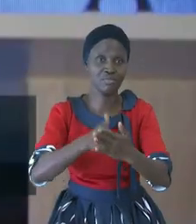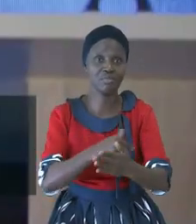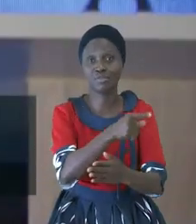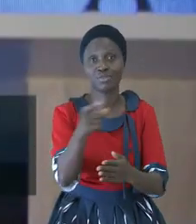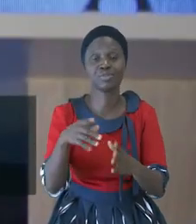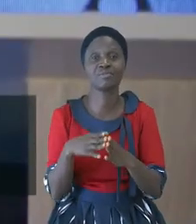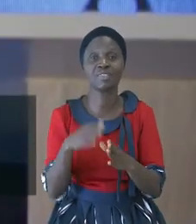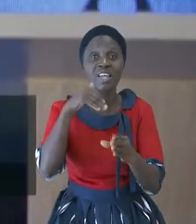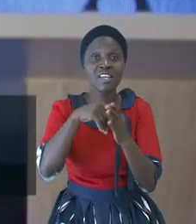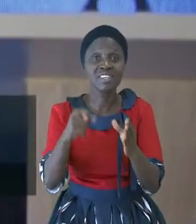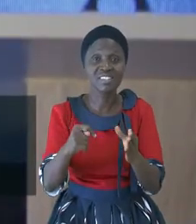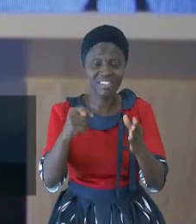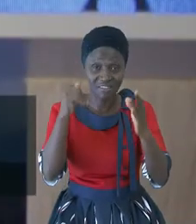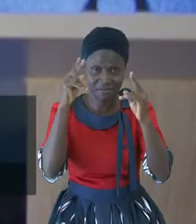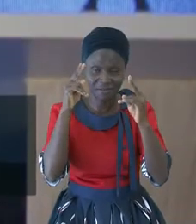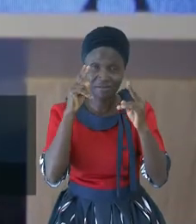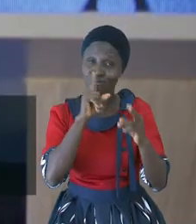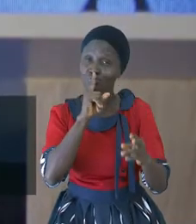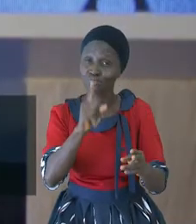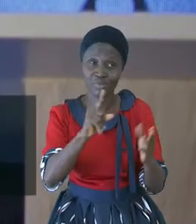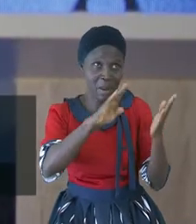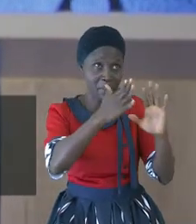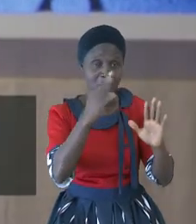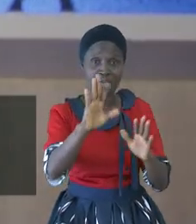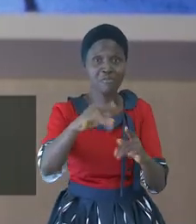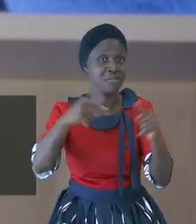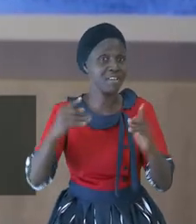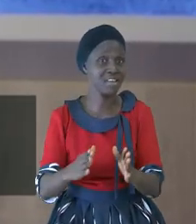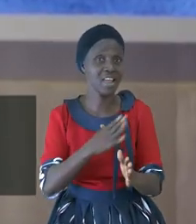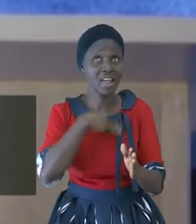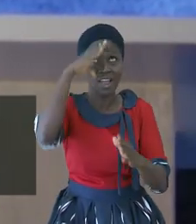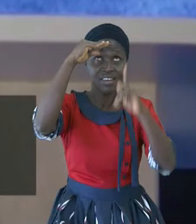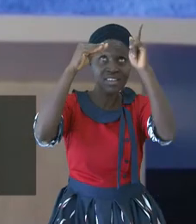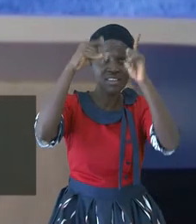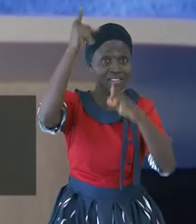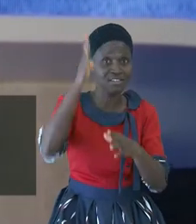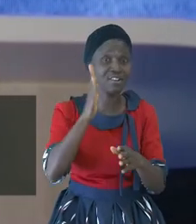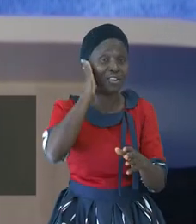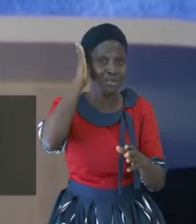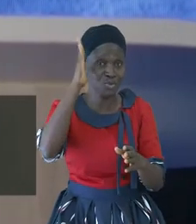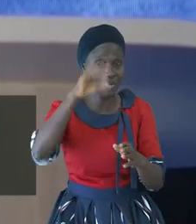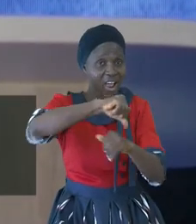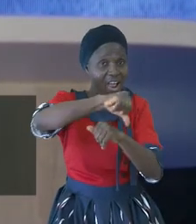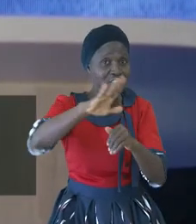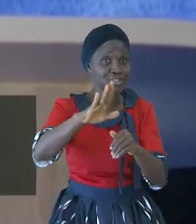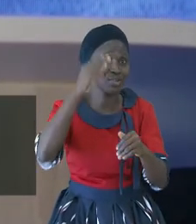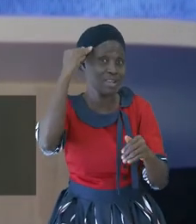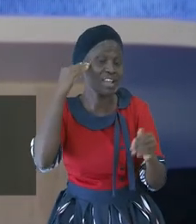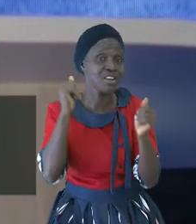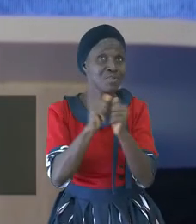very presence of your enemies, and it will anoint your head with heavenly